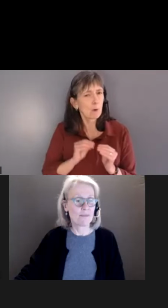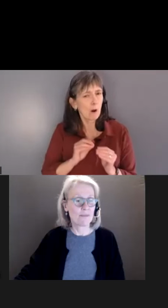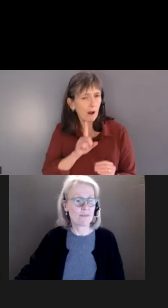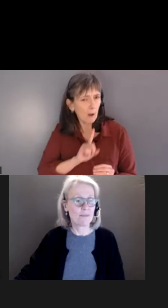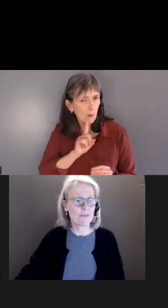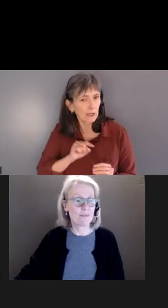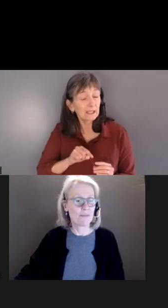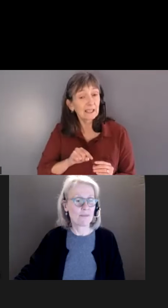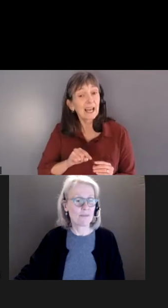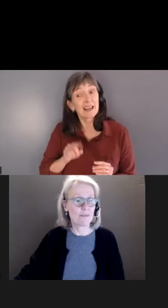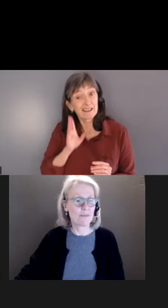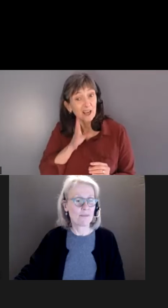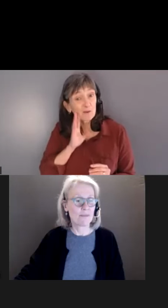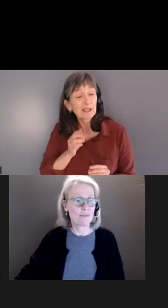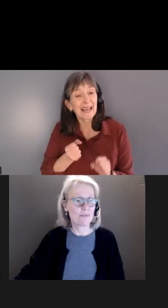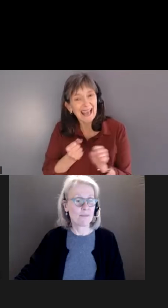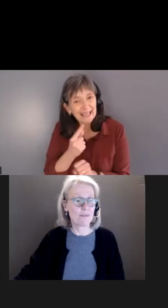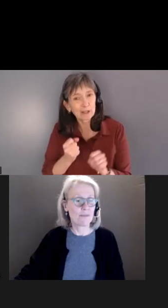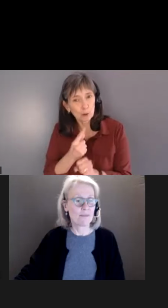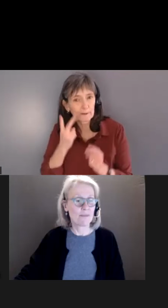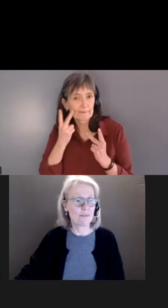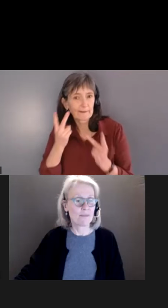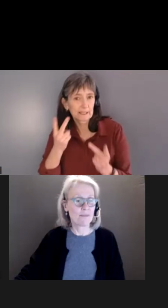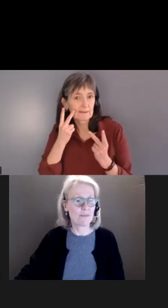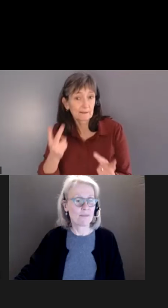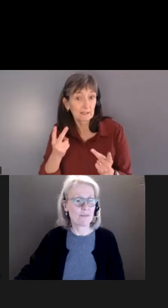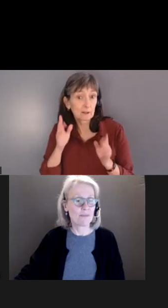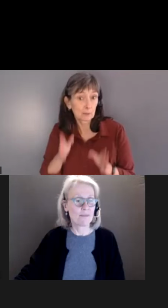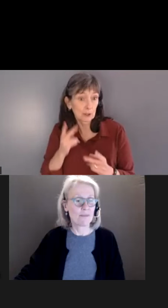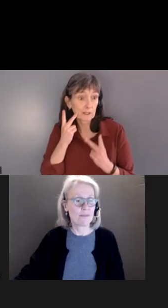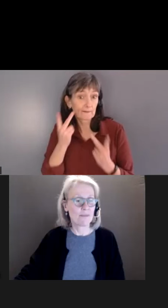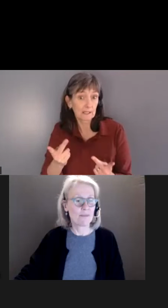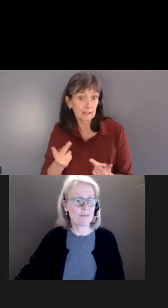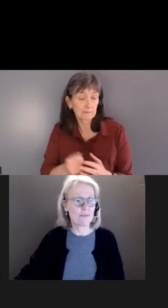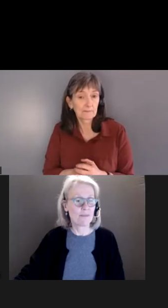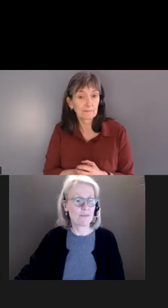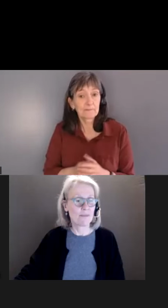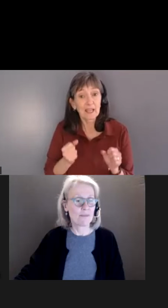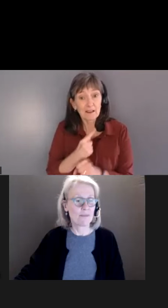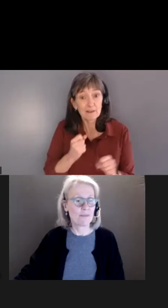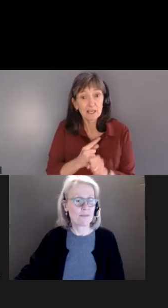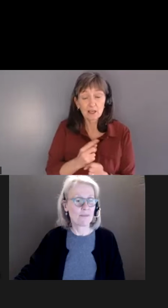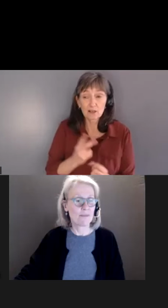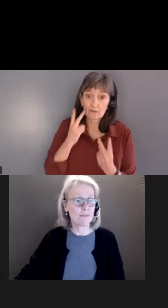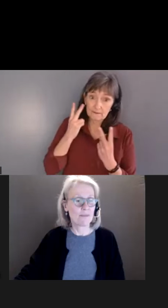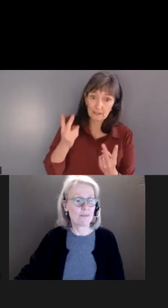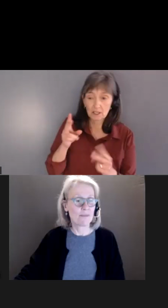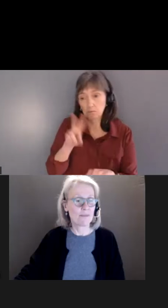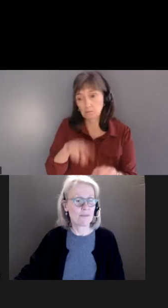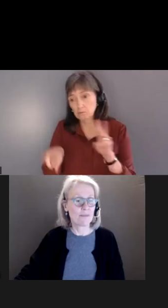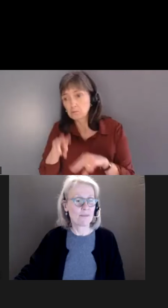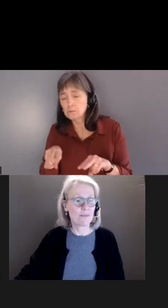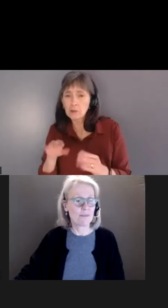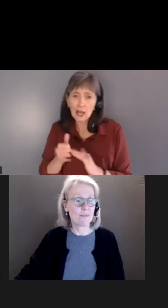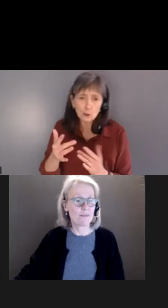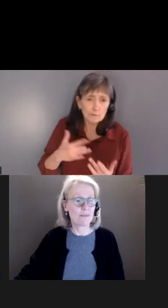receive annual preventative visits. So the purpose of these visits is to identify the need for assistance, prompt productive discussions about well-being